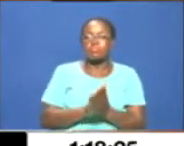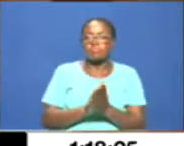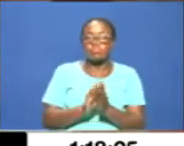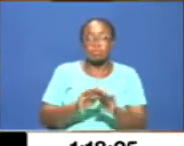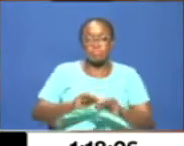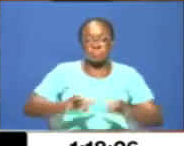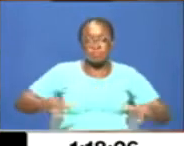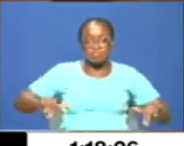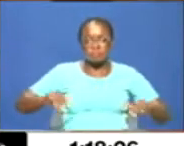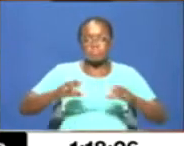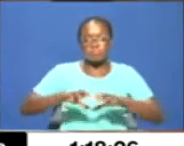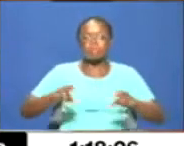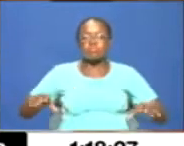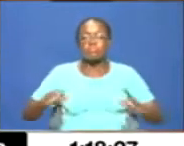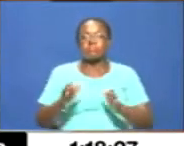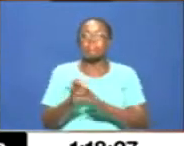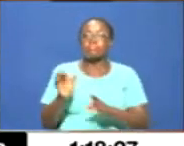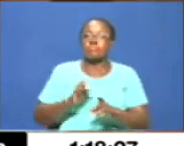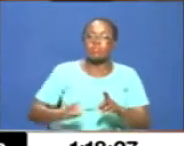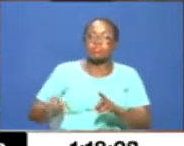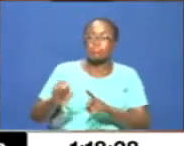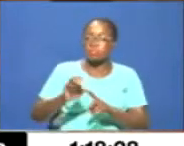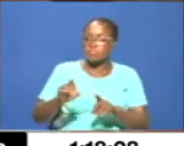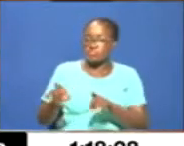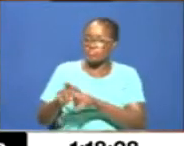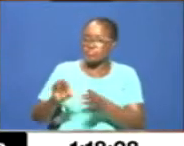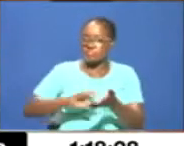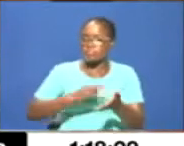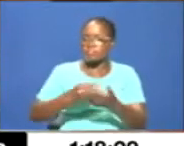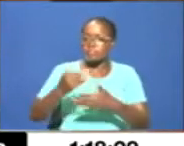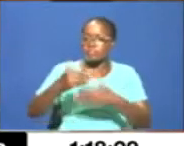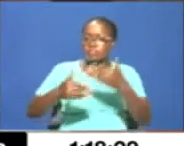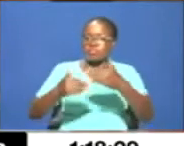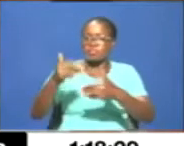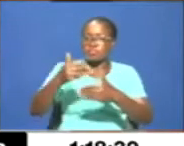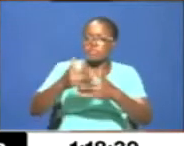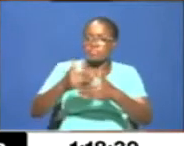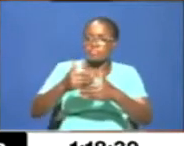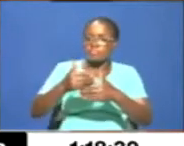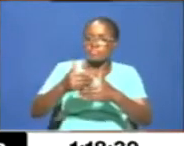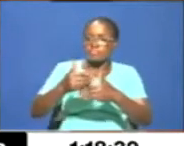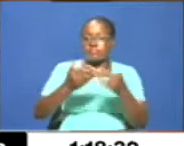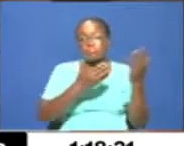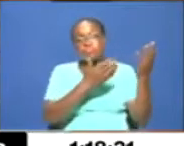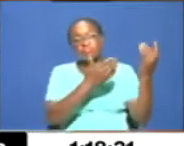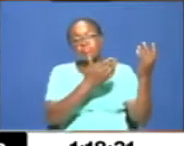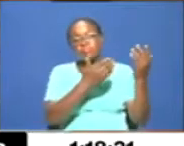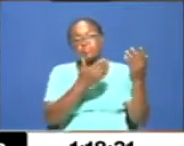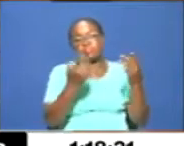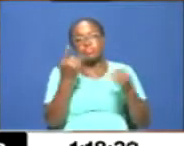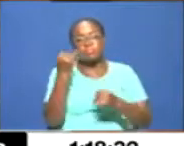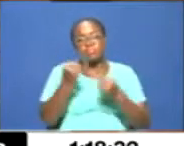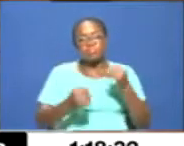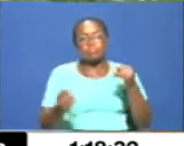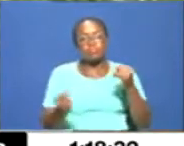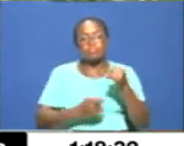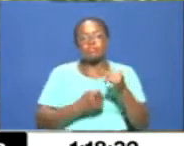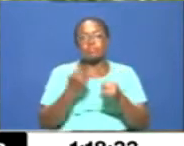market, while the environmental body will fund construction of the facility that is expected to be completed by March next